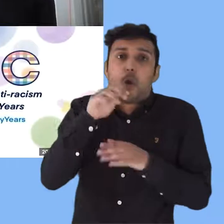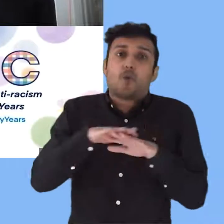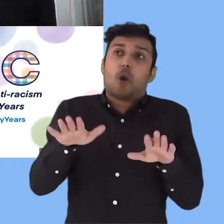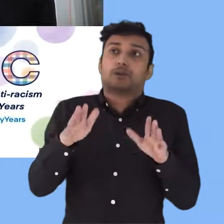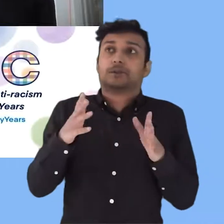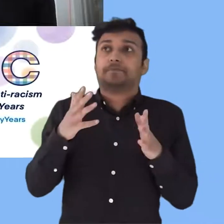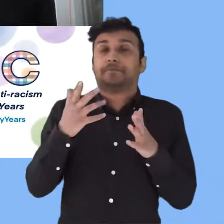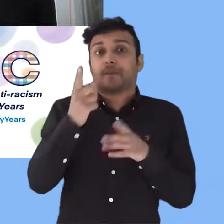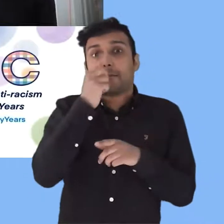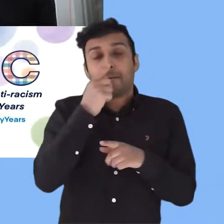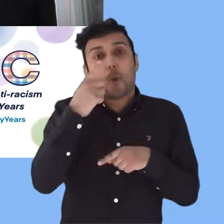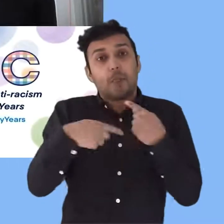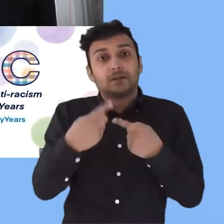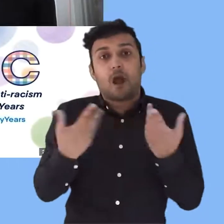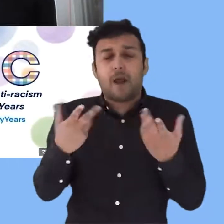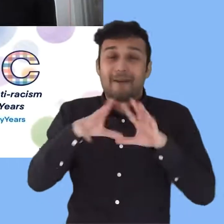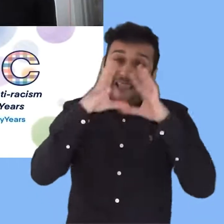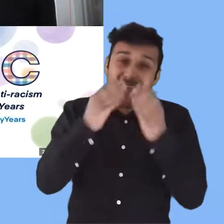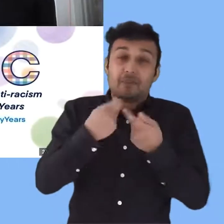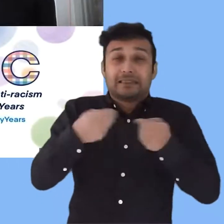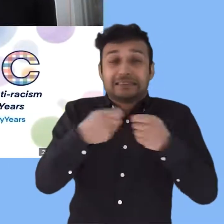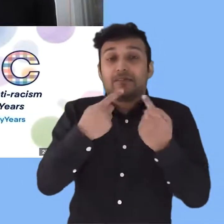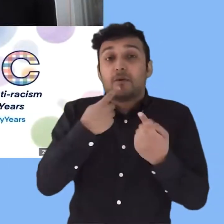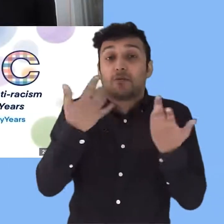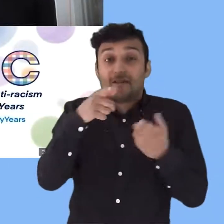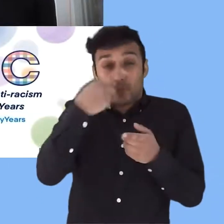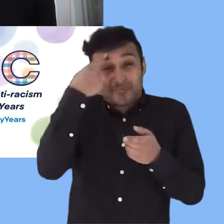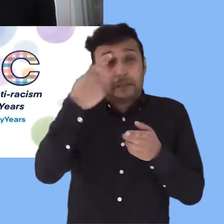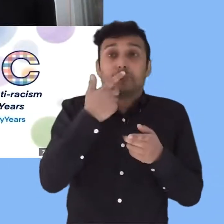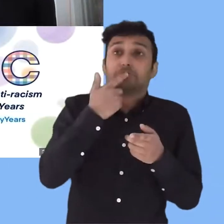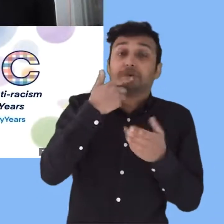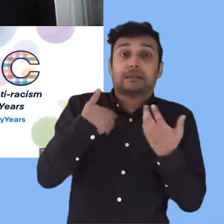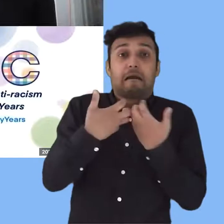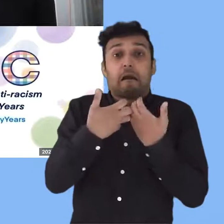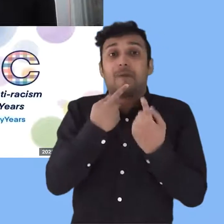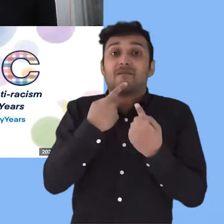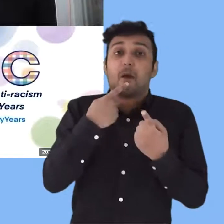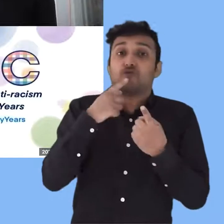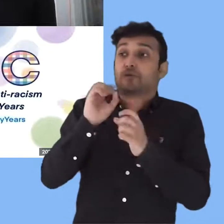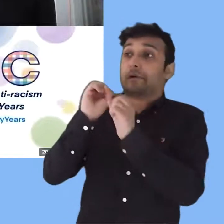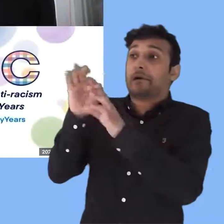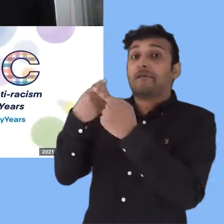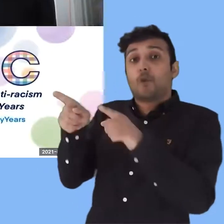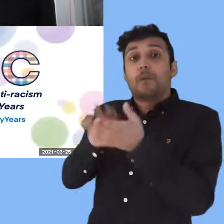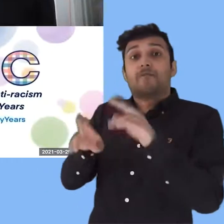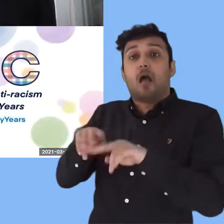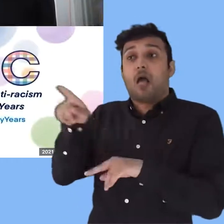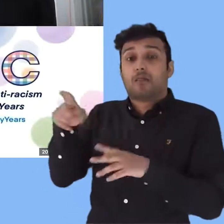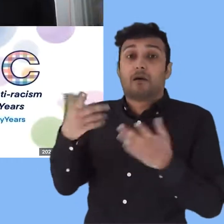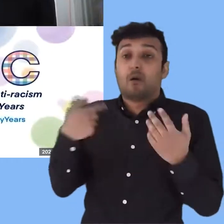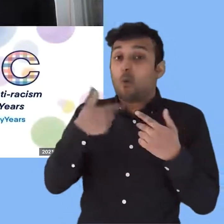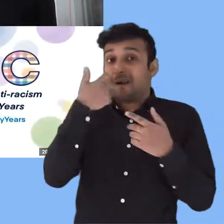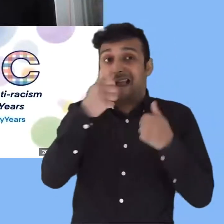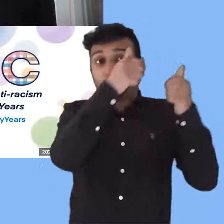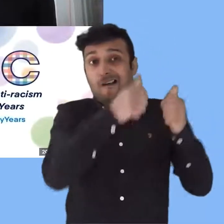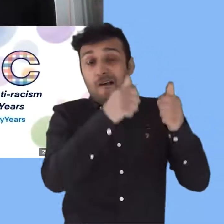thinking, kind of signs and information for parents, and I would say yes, if the setting can provide that, brilliant.